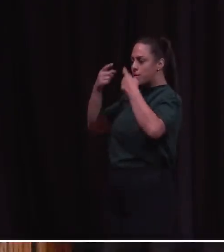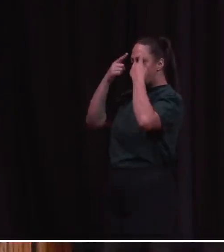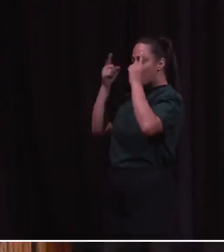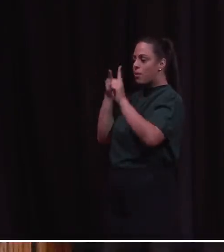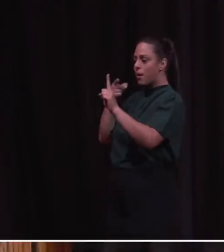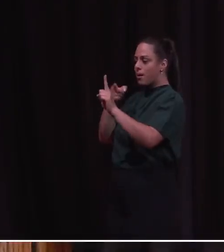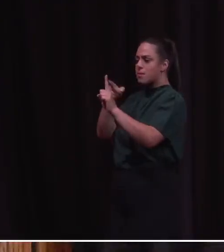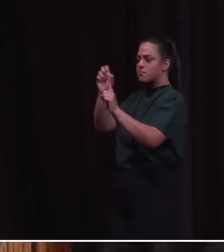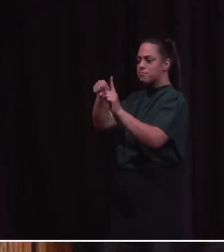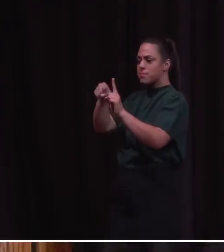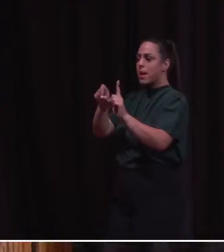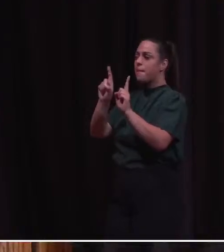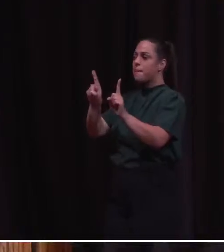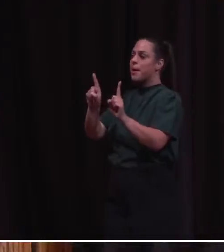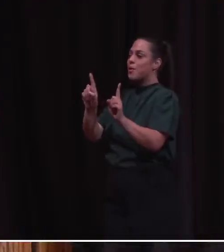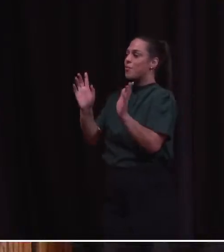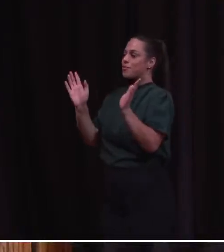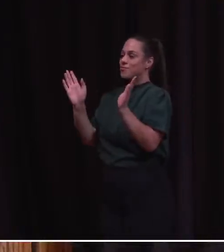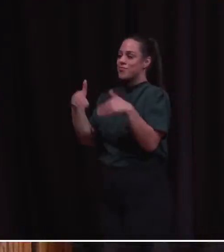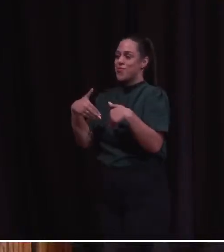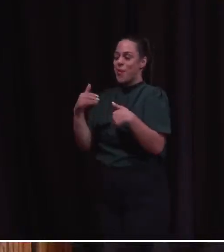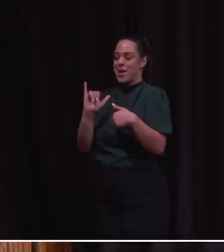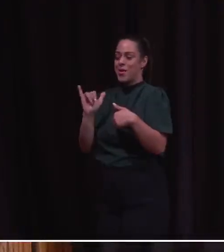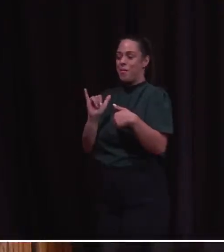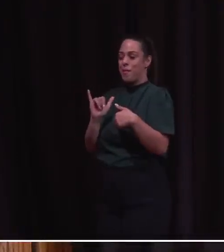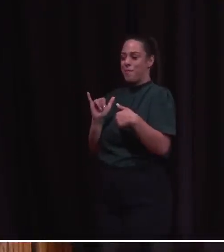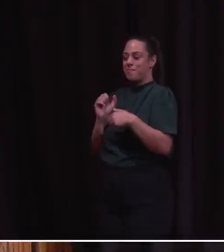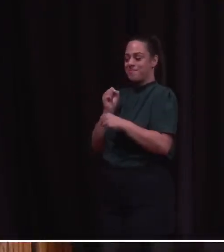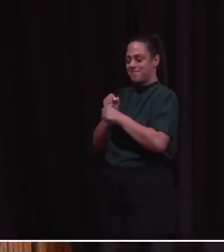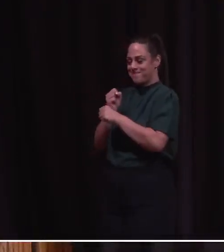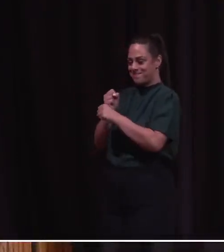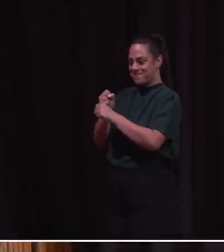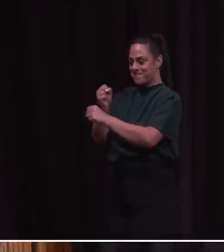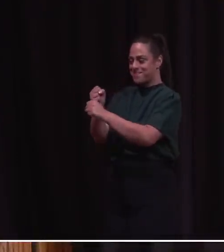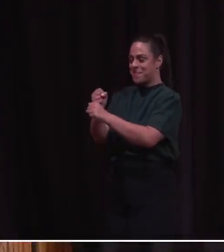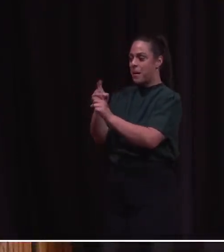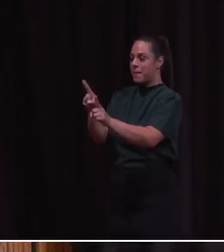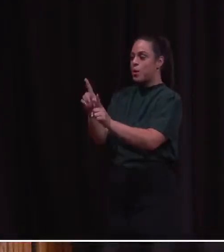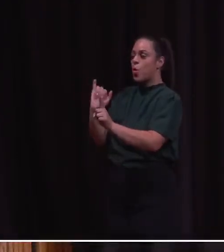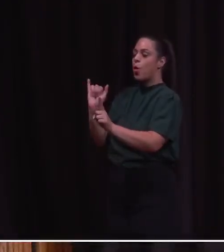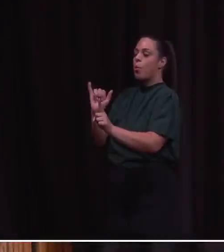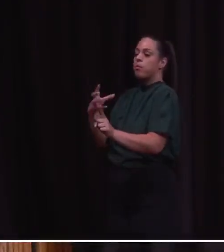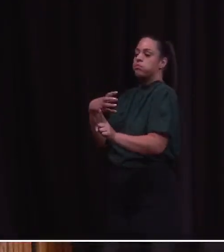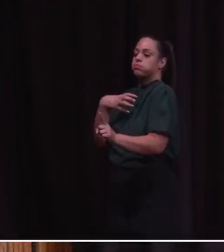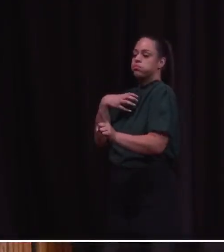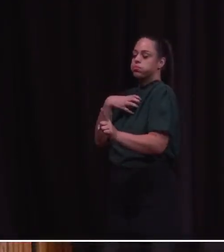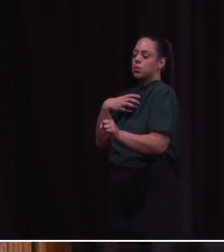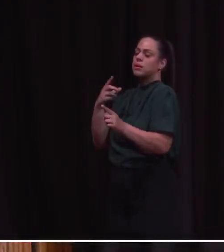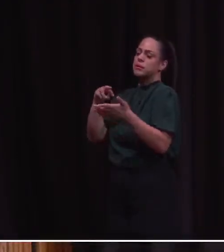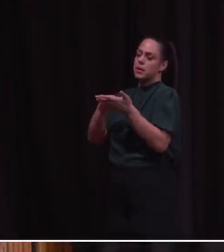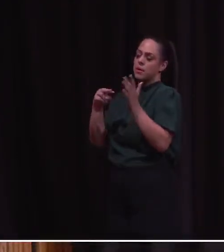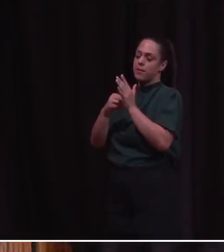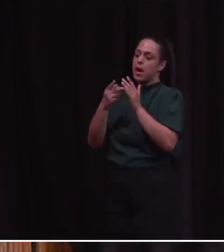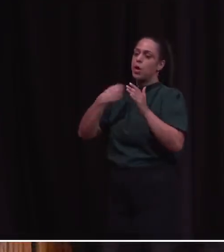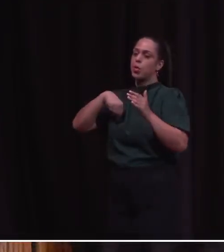property. And yet we're comparing apples and oranges. Let me conclude.